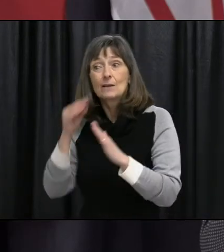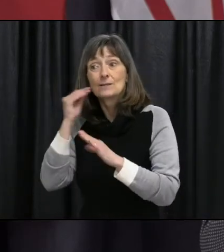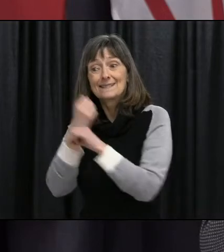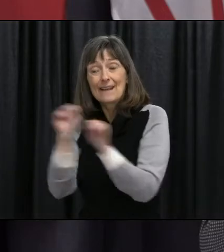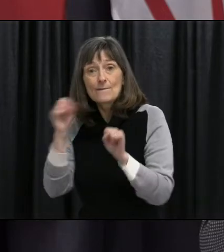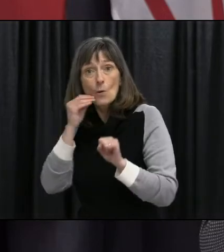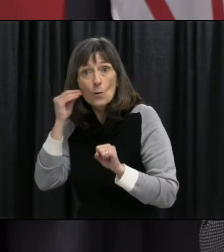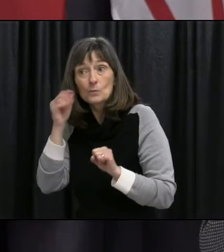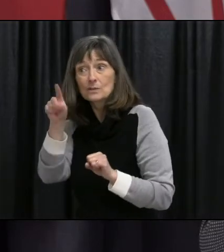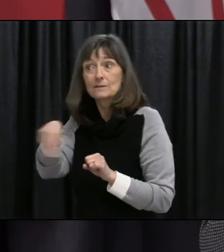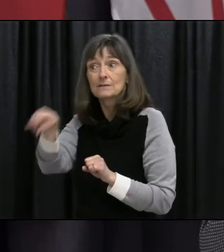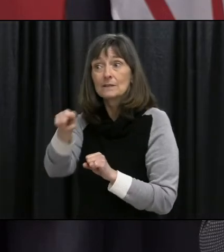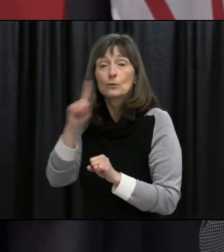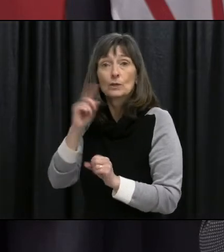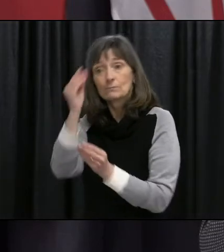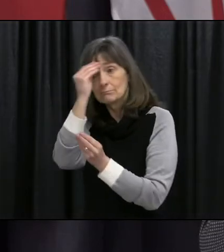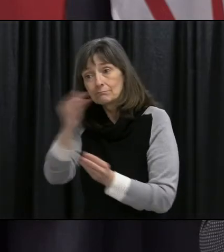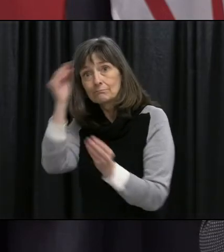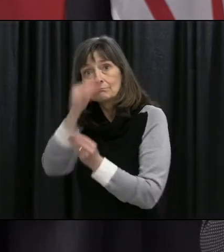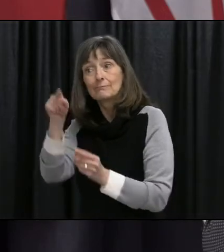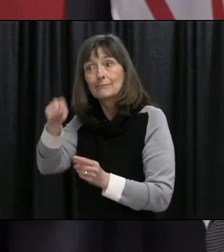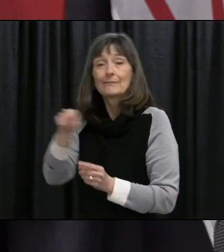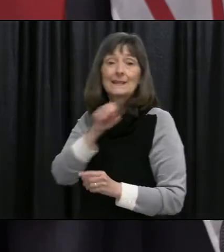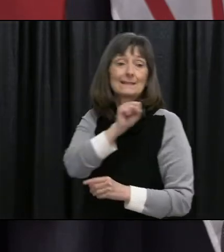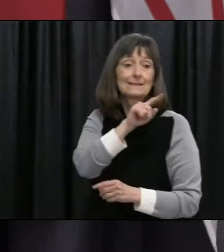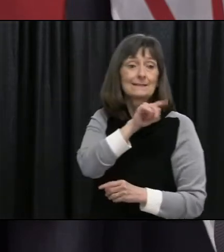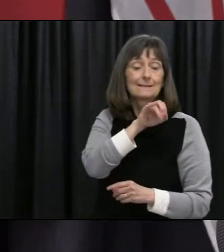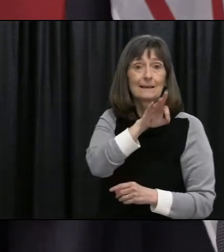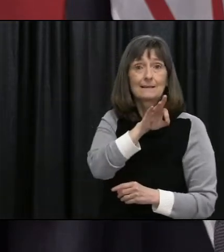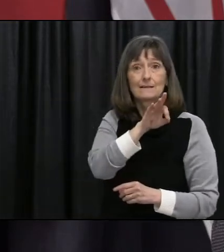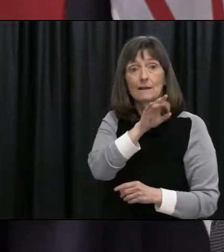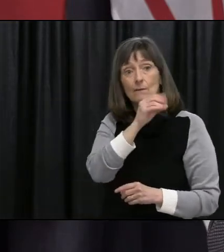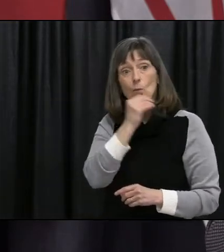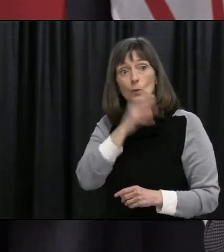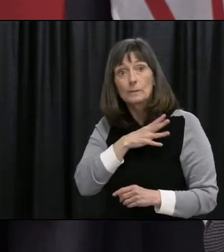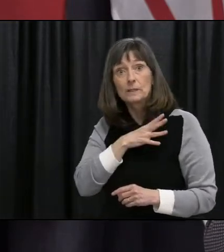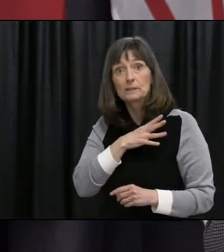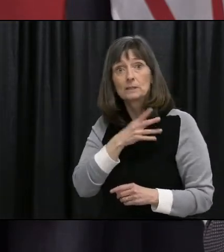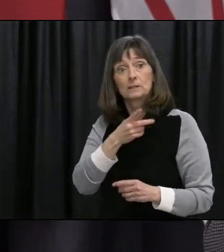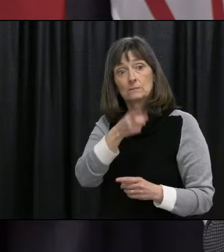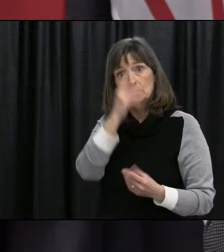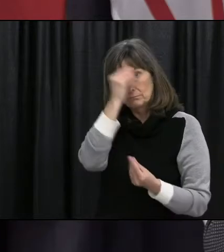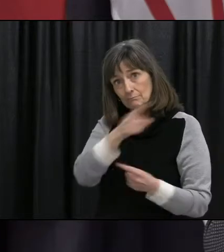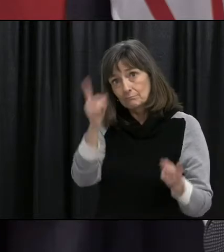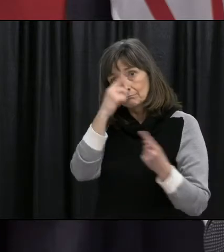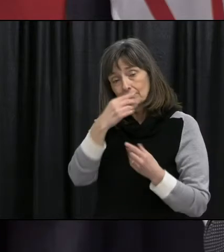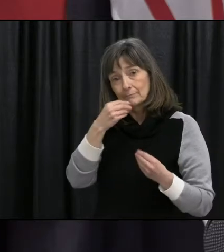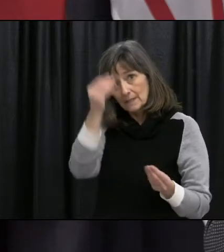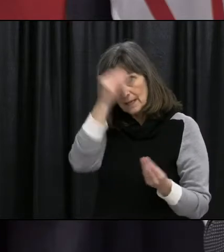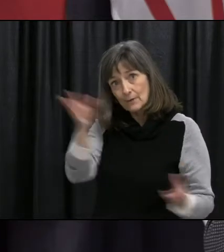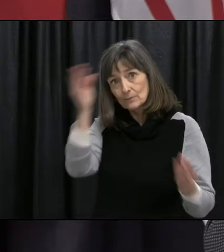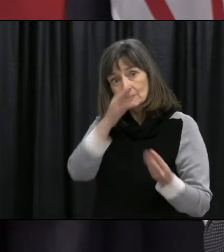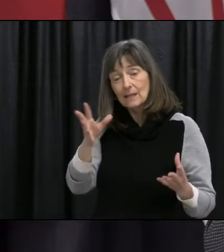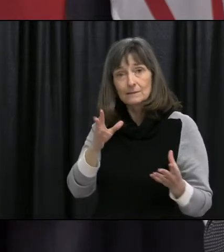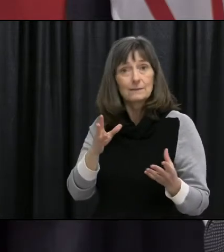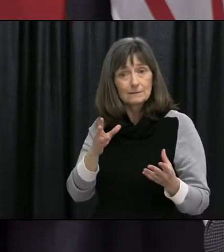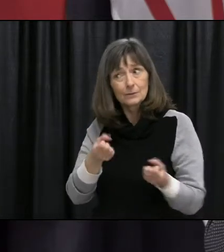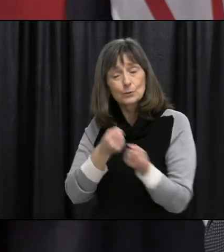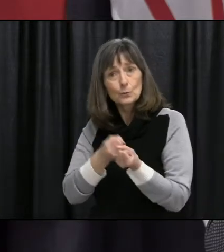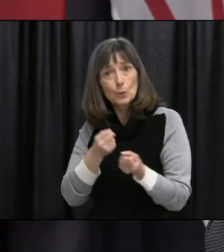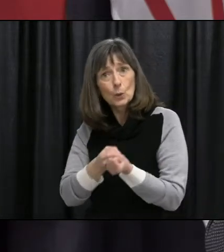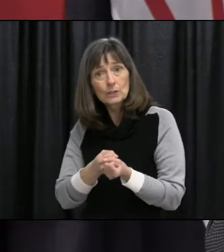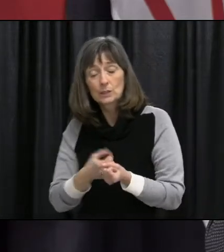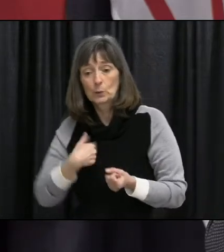Department of the Status of Women, that there are supports in place. We have with the RNC, this department working